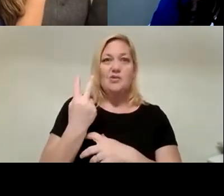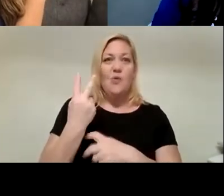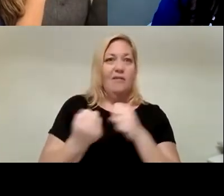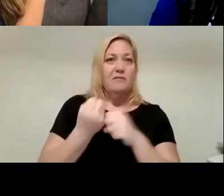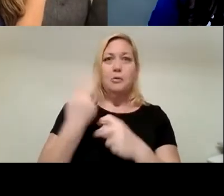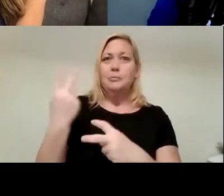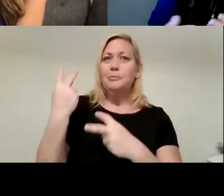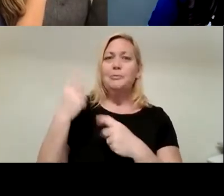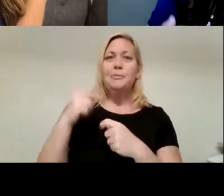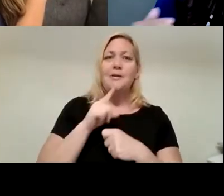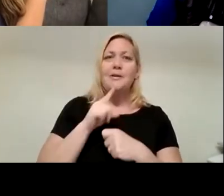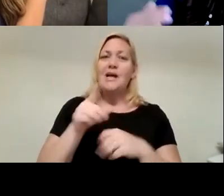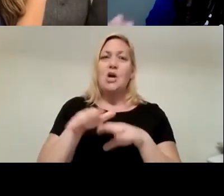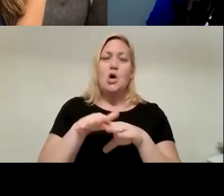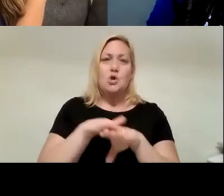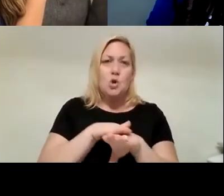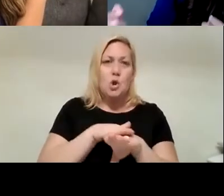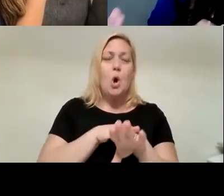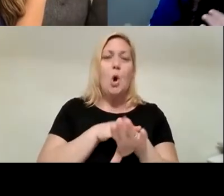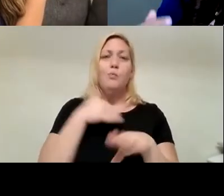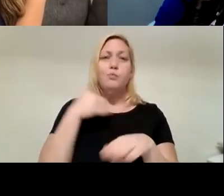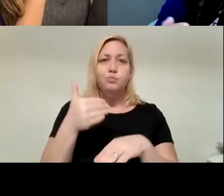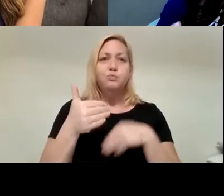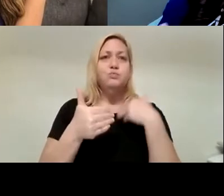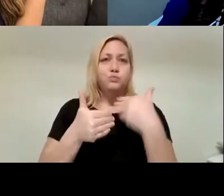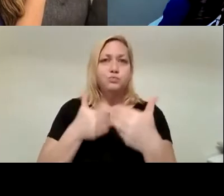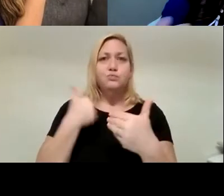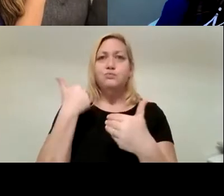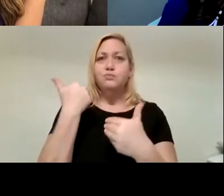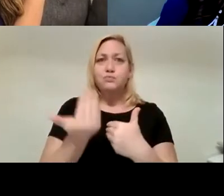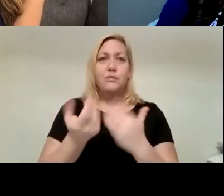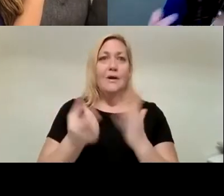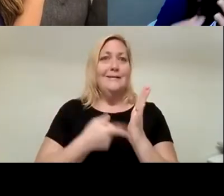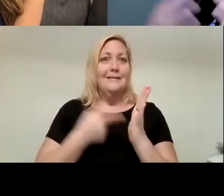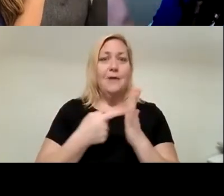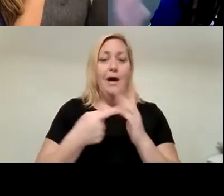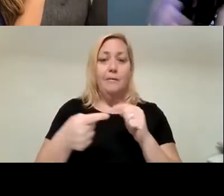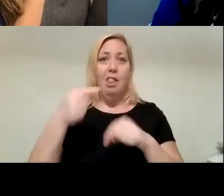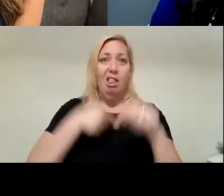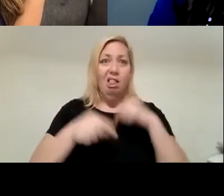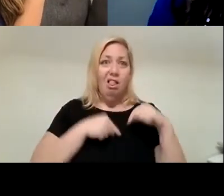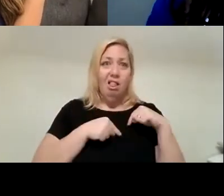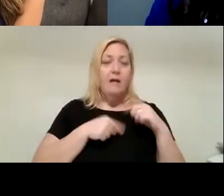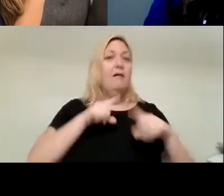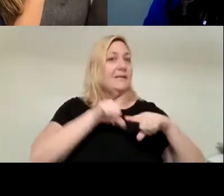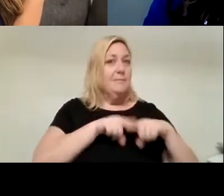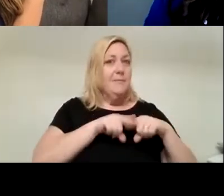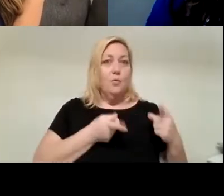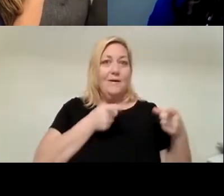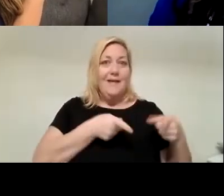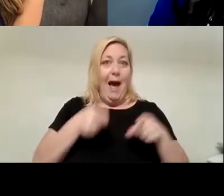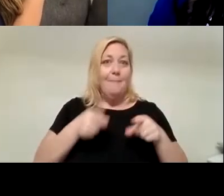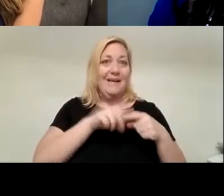it's been a slow pace, and then sometimes even regress, because it depends on what's happening within